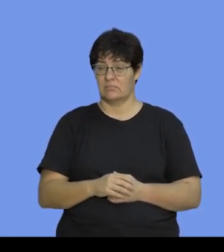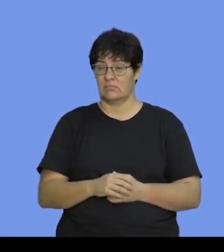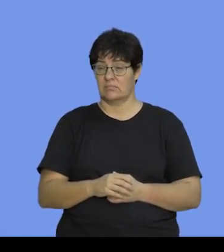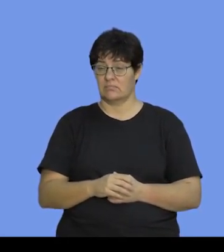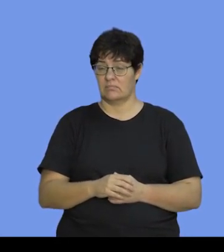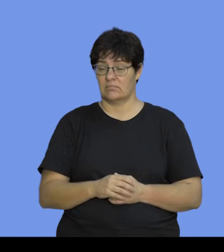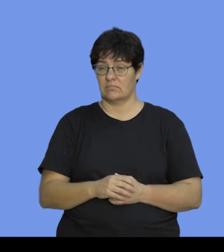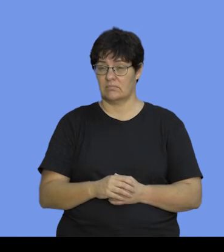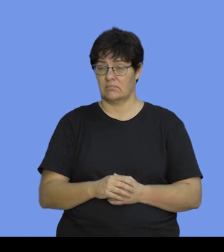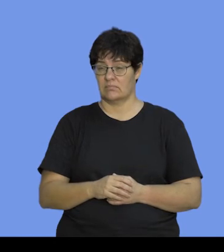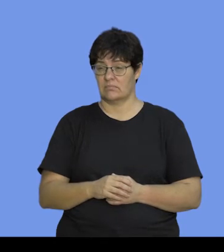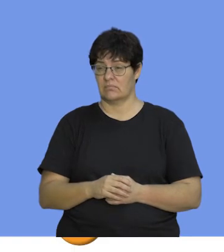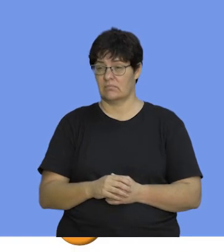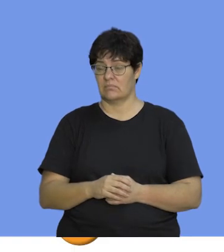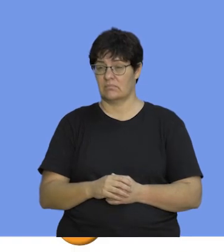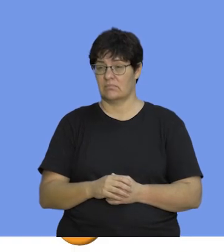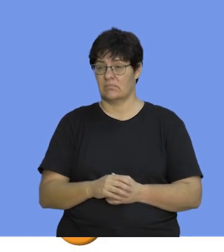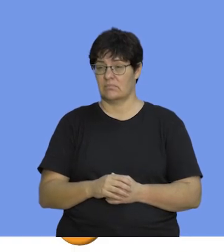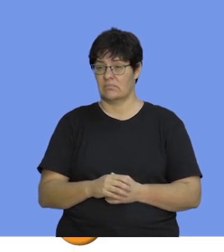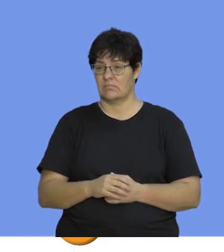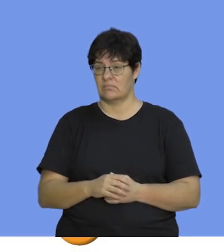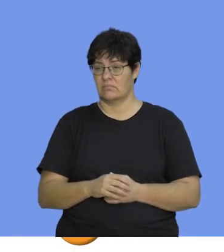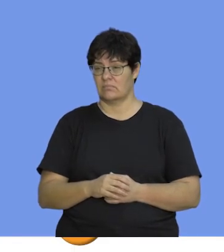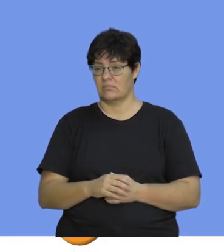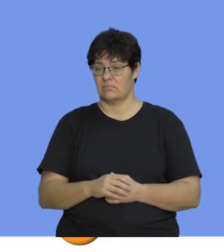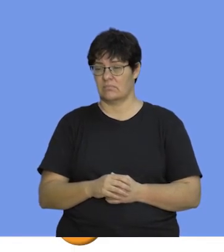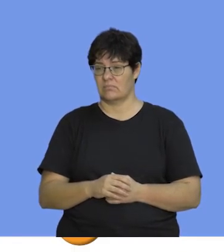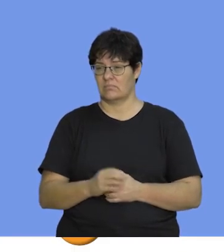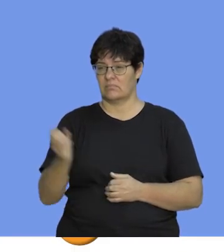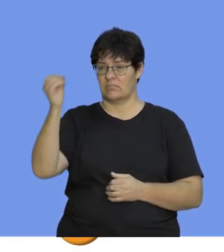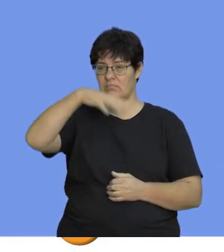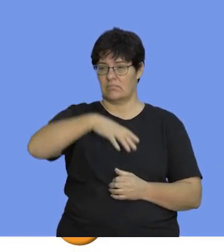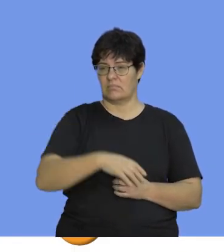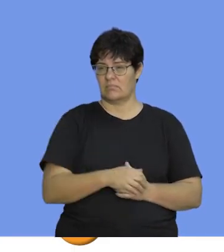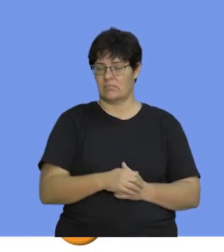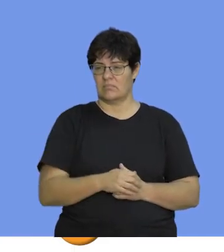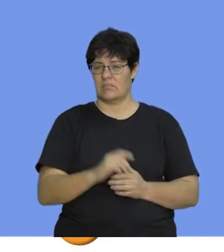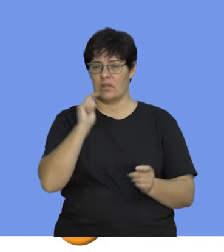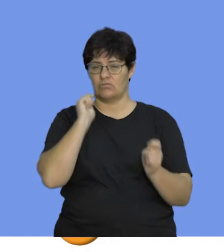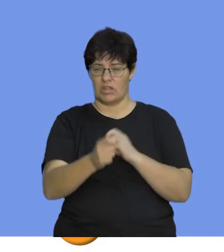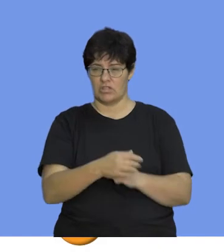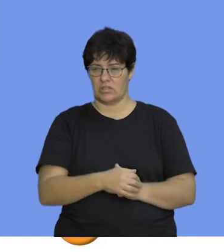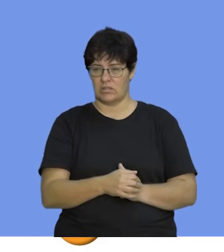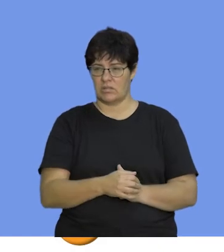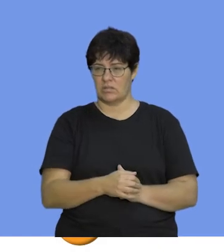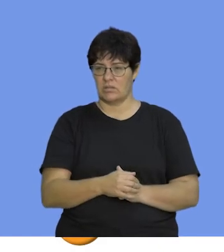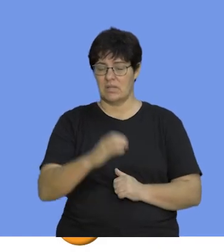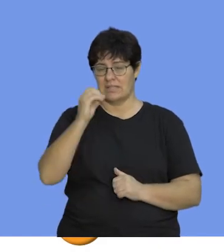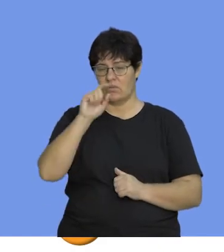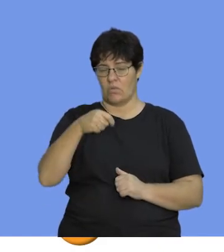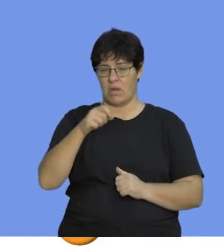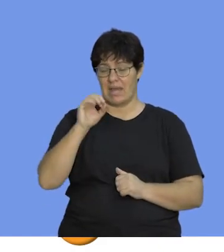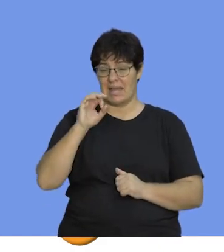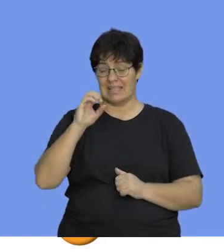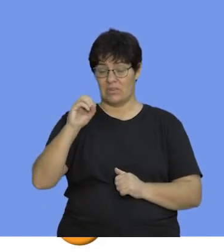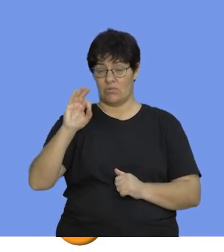per cubic decimeter, right? So let's take note, pay attention to the change. As you can see,